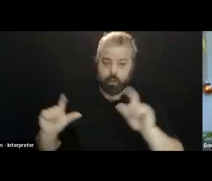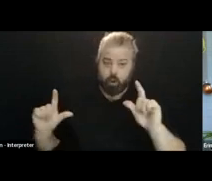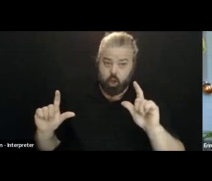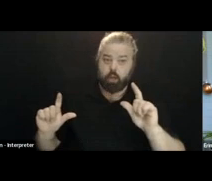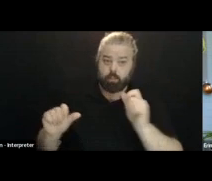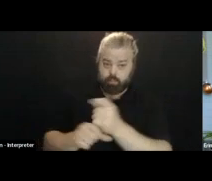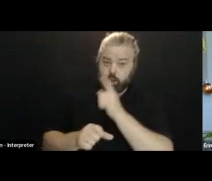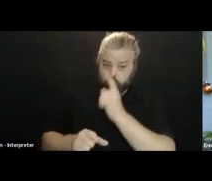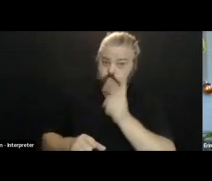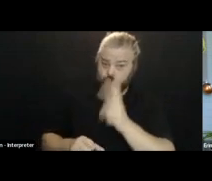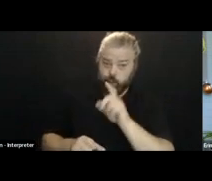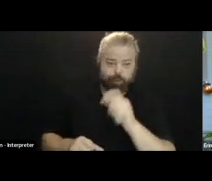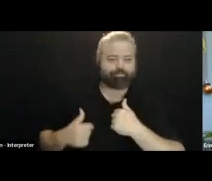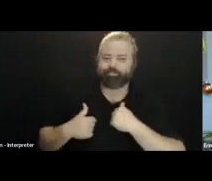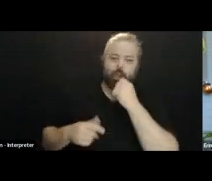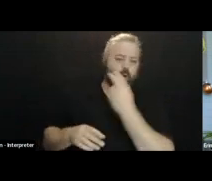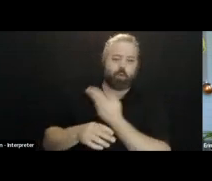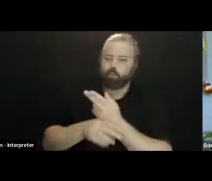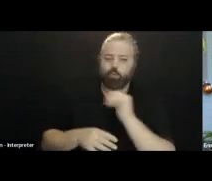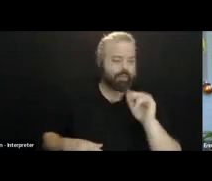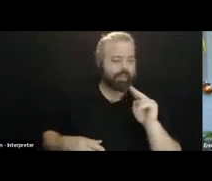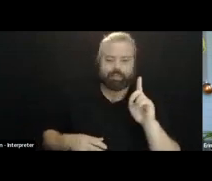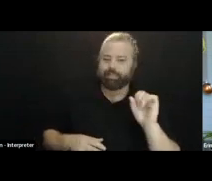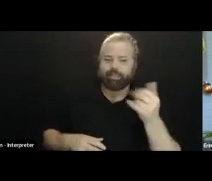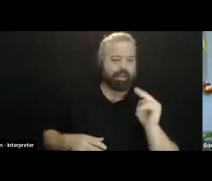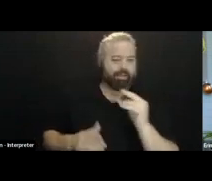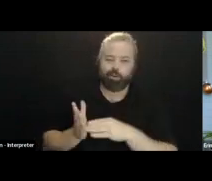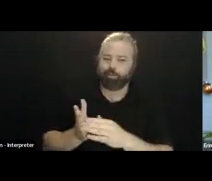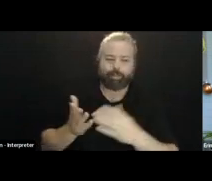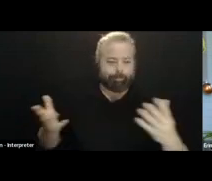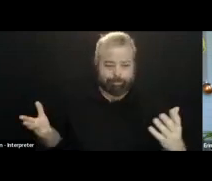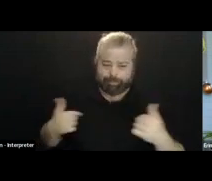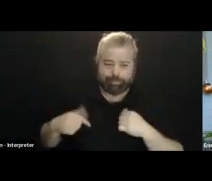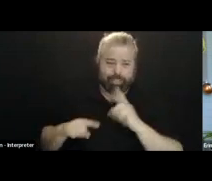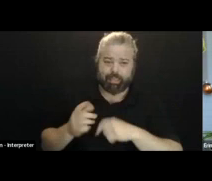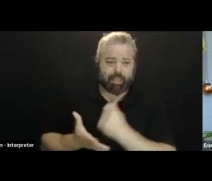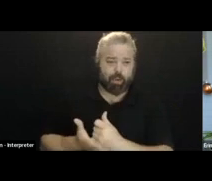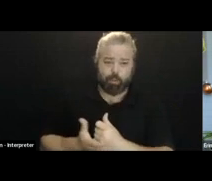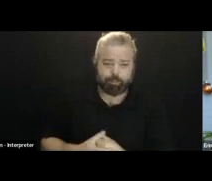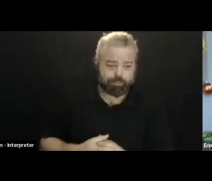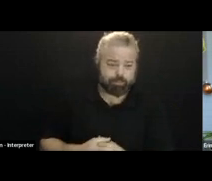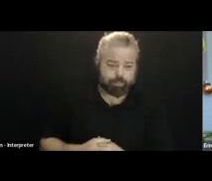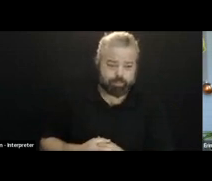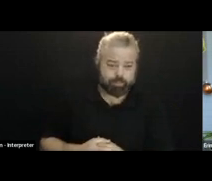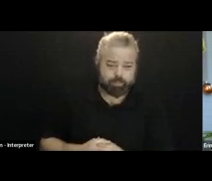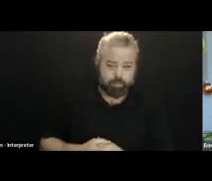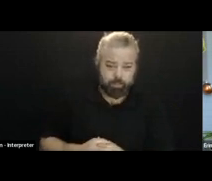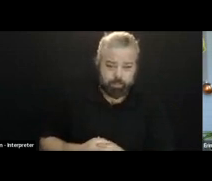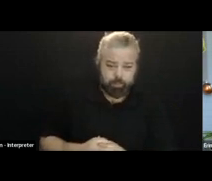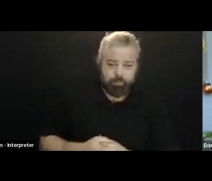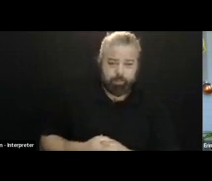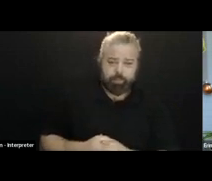questions. I actually do not use InDesign very much, so I can't help you on that